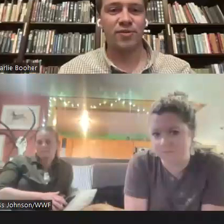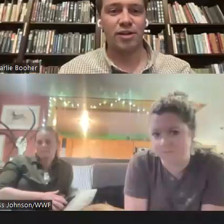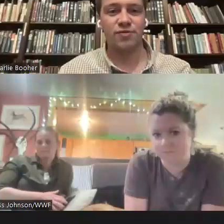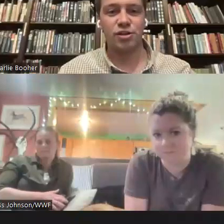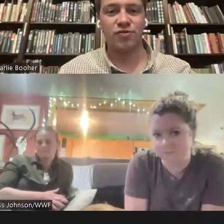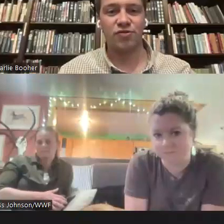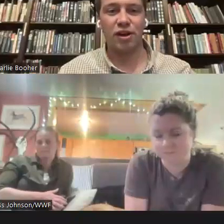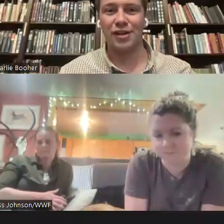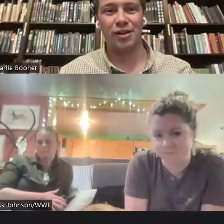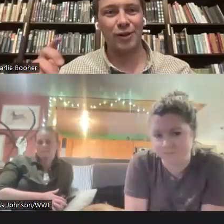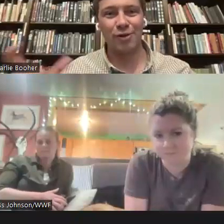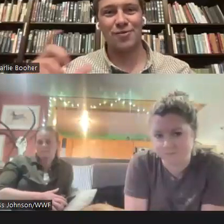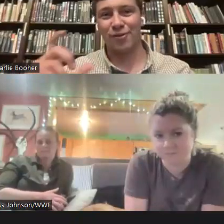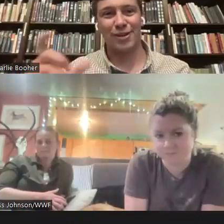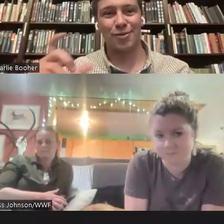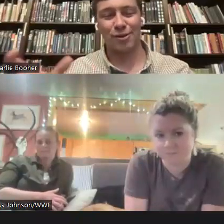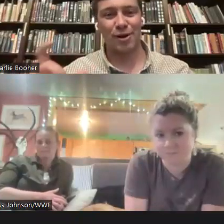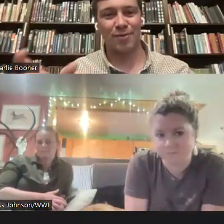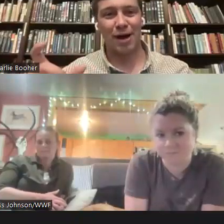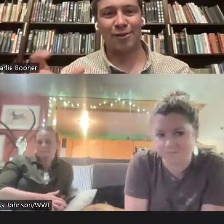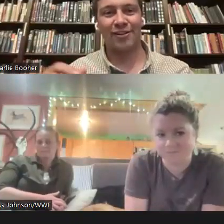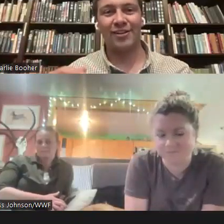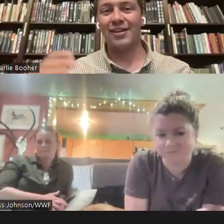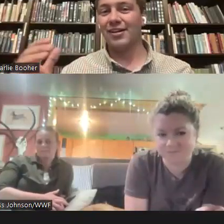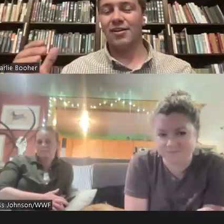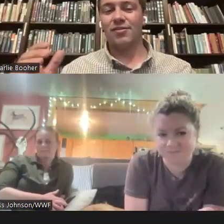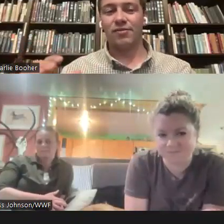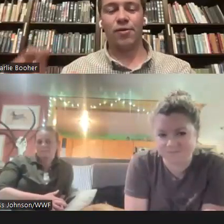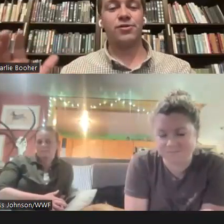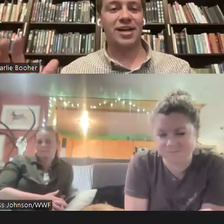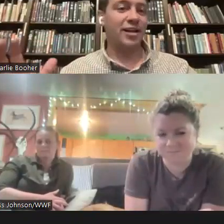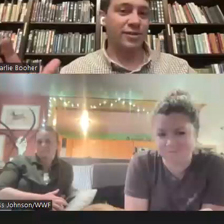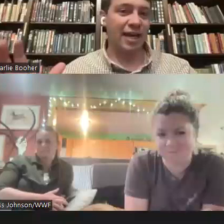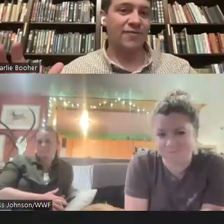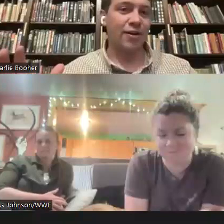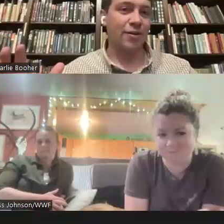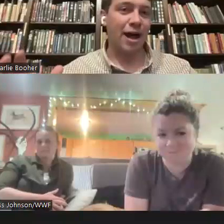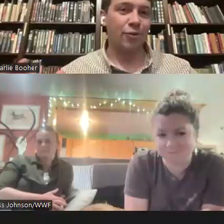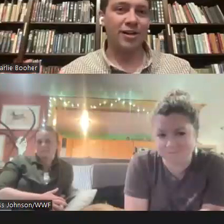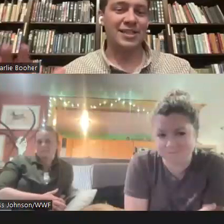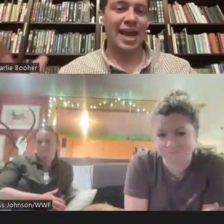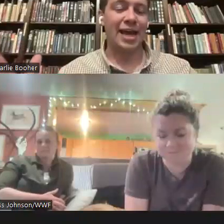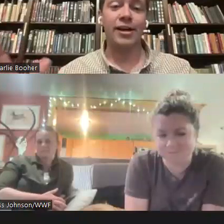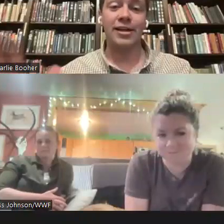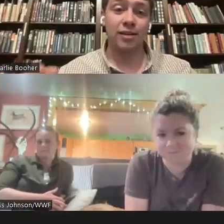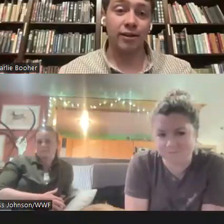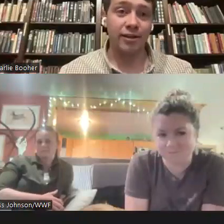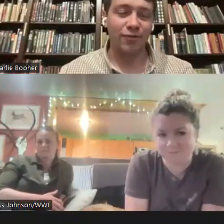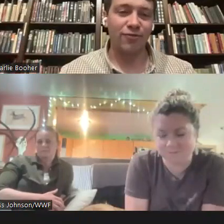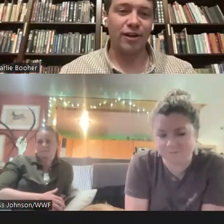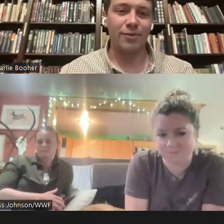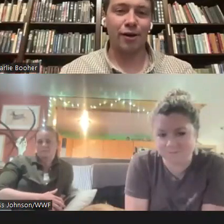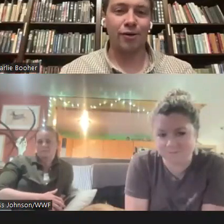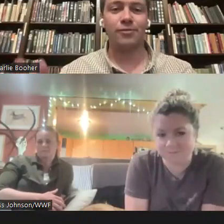American system of conservation funding, it's a little different than the North American model. Folks will say that it was left out of the model because Canada has a